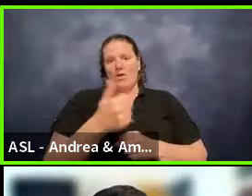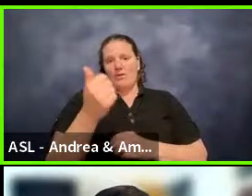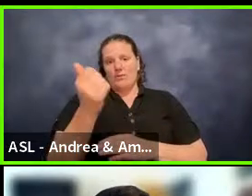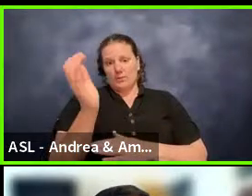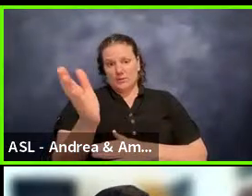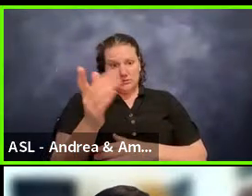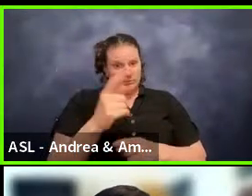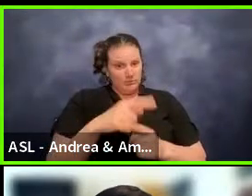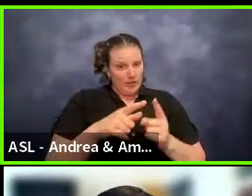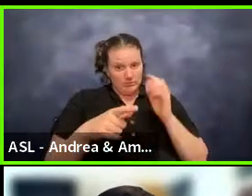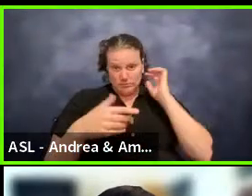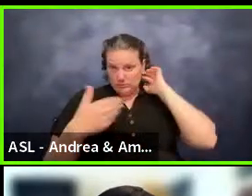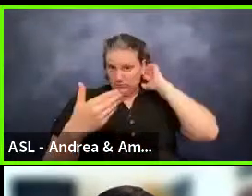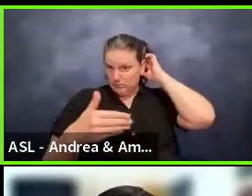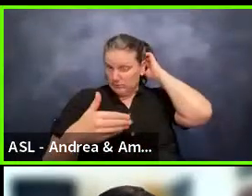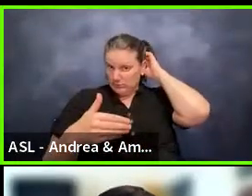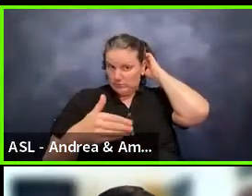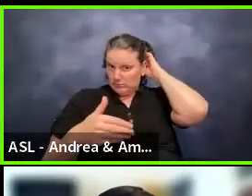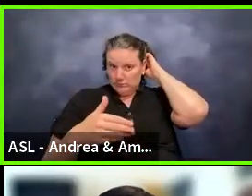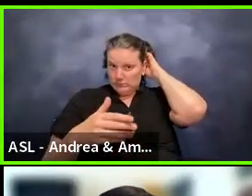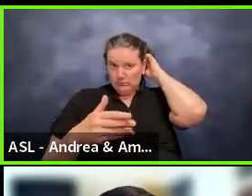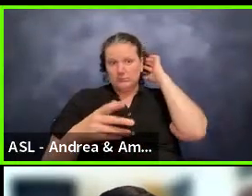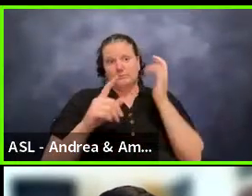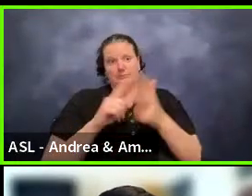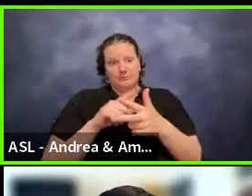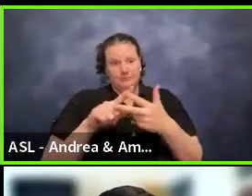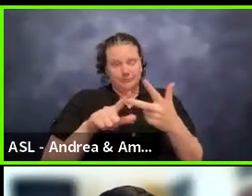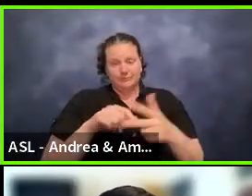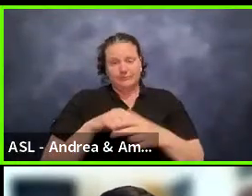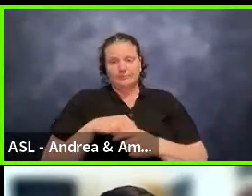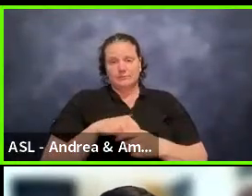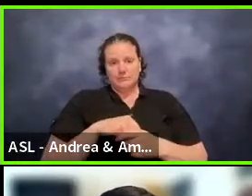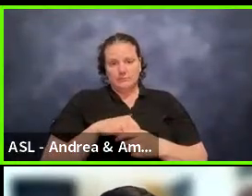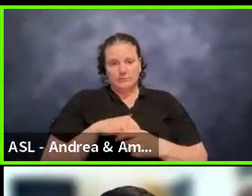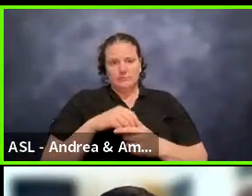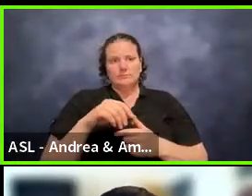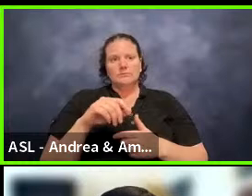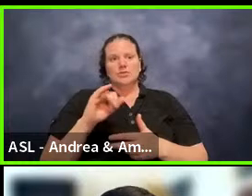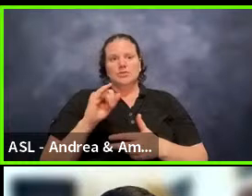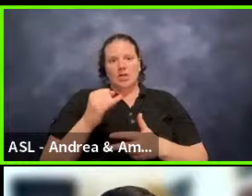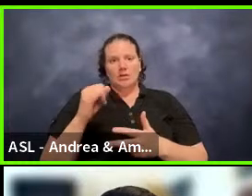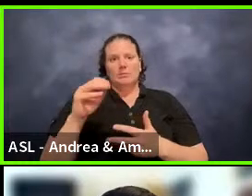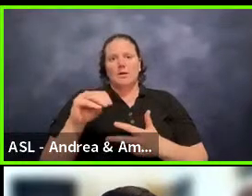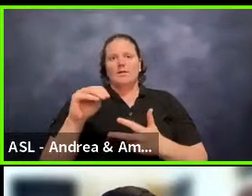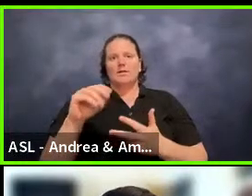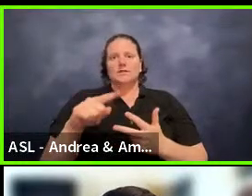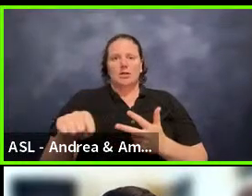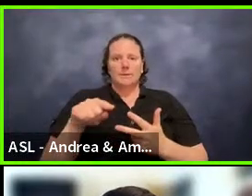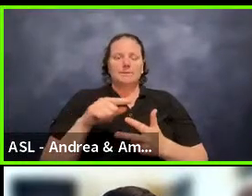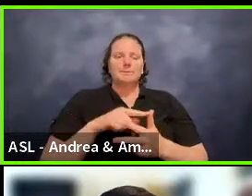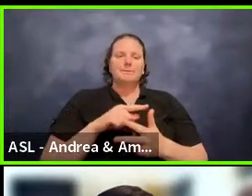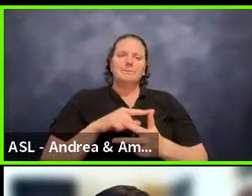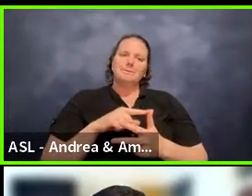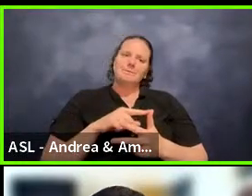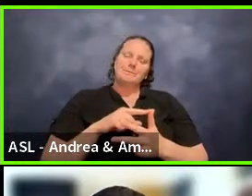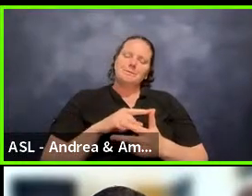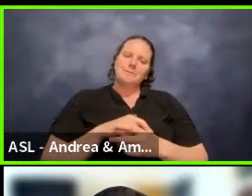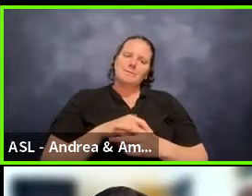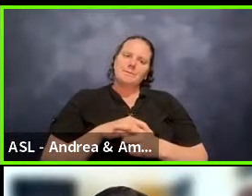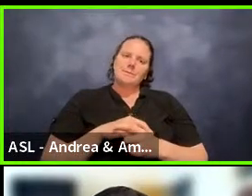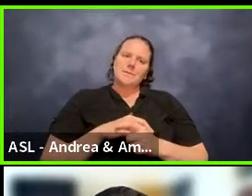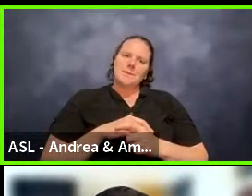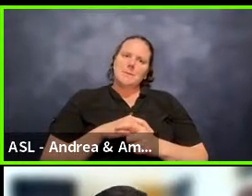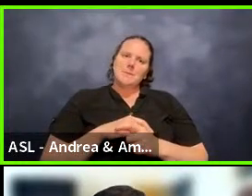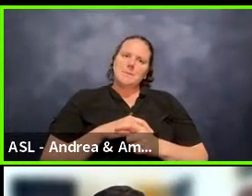but let's go ahead, Jana, and then Martha and Zachary. Thank you. It